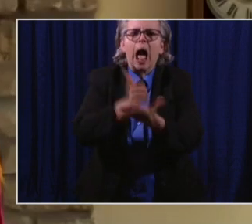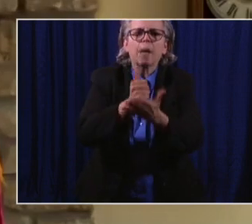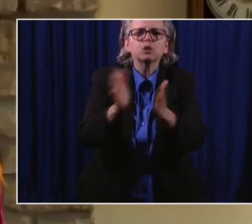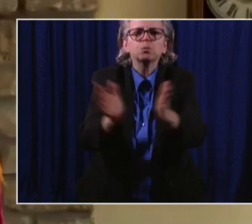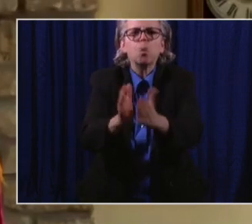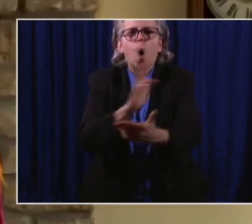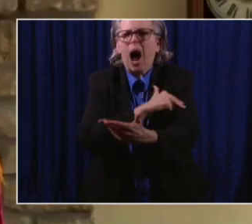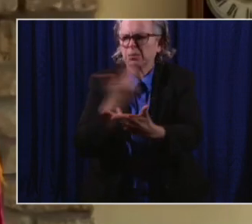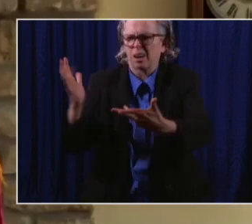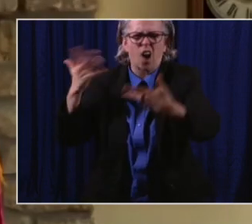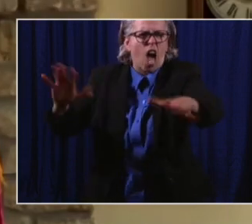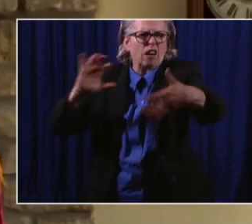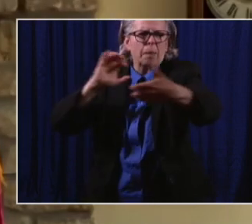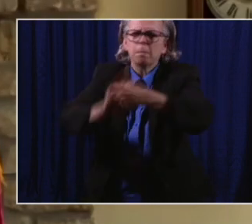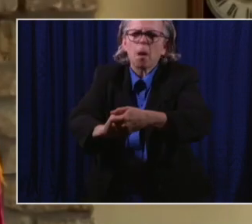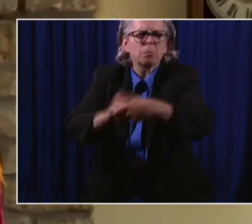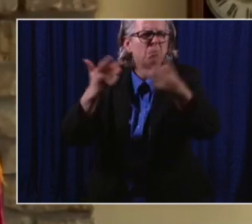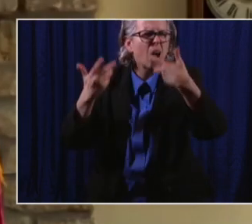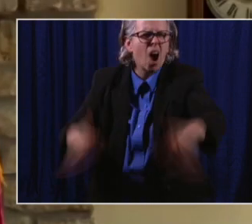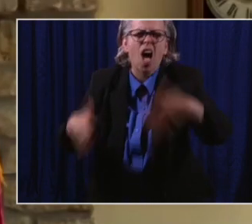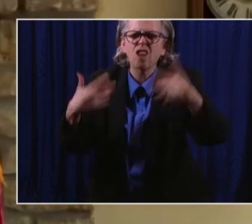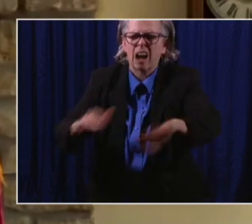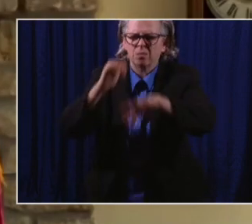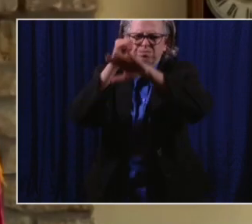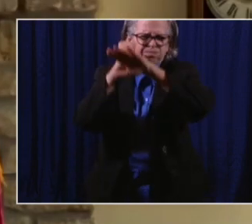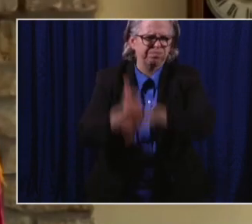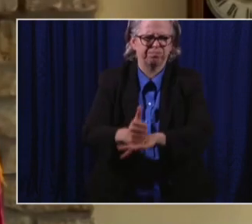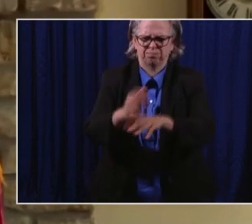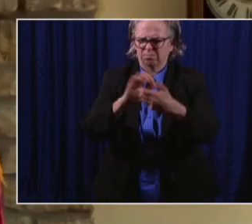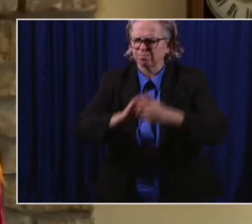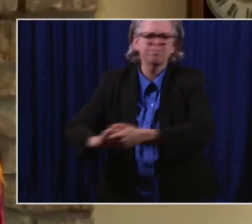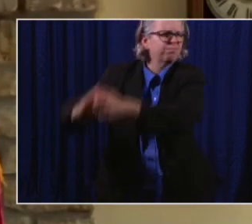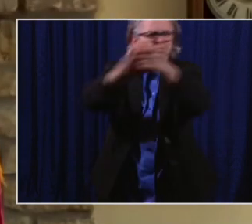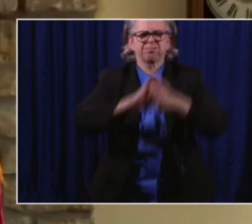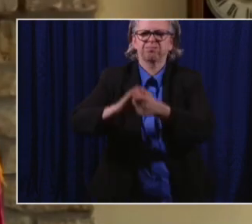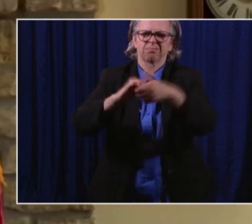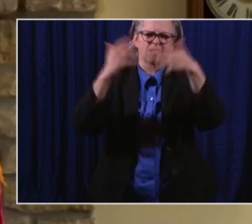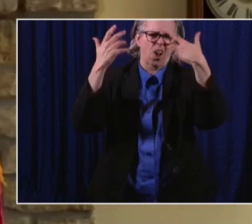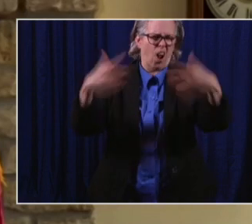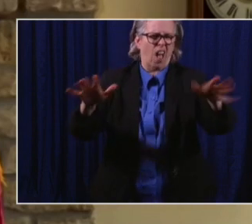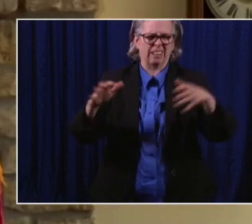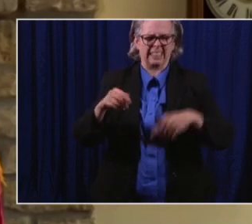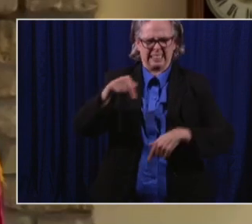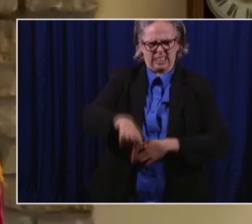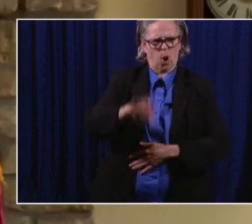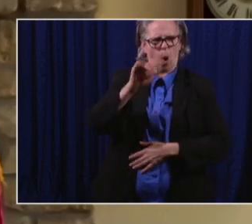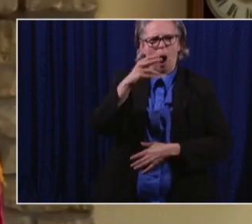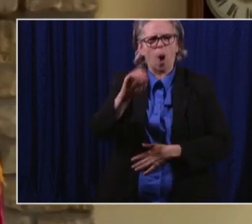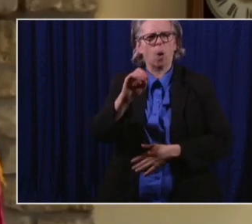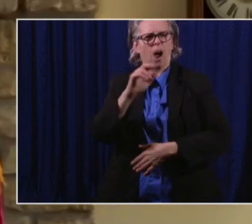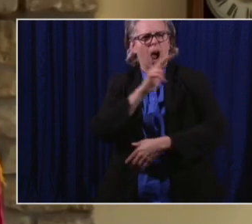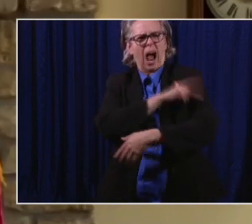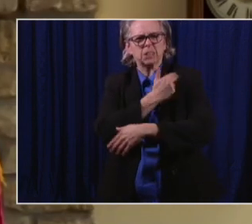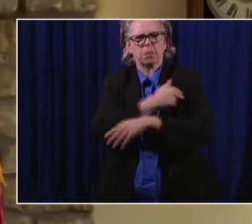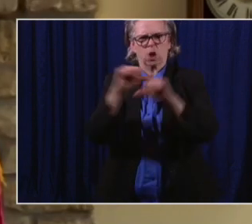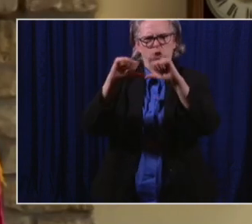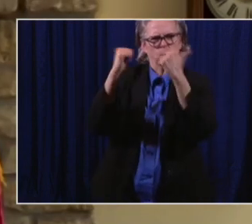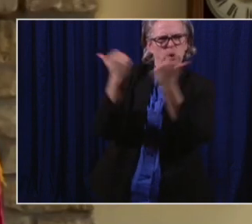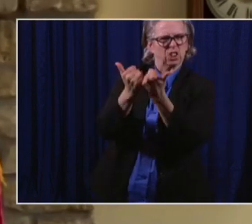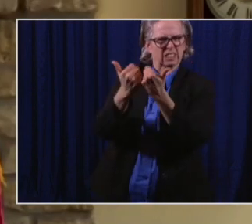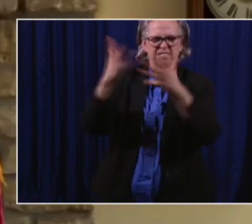together a system with the Ohio Hospital Association early on in this pandemic where we have partnered larger,